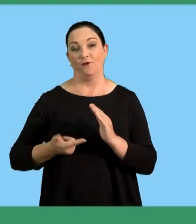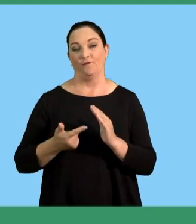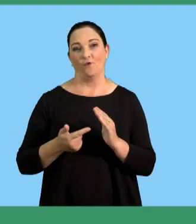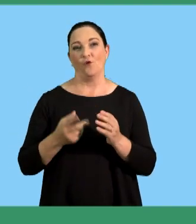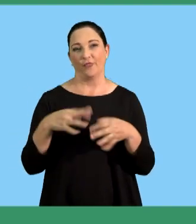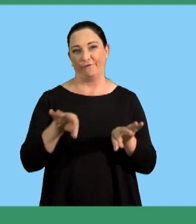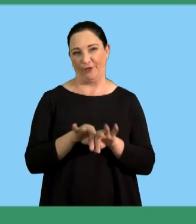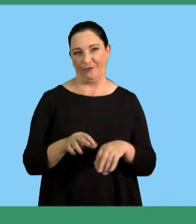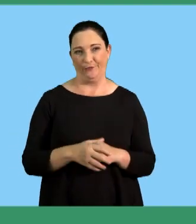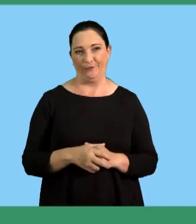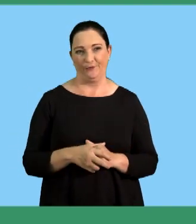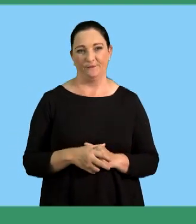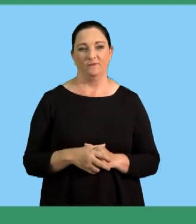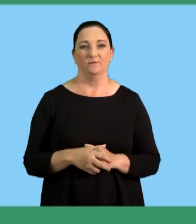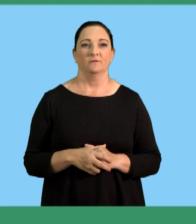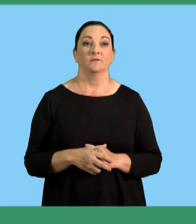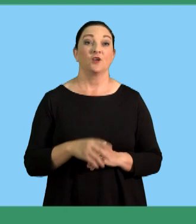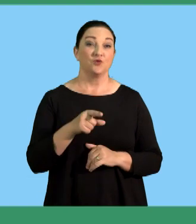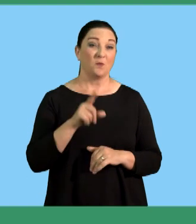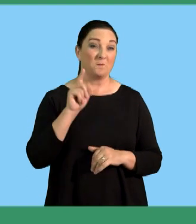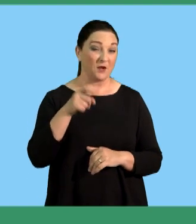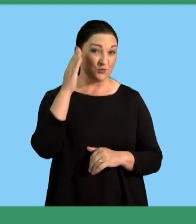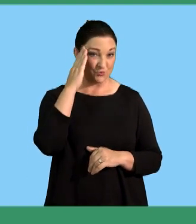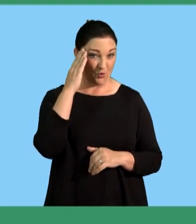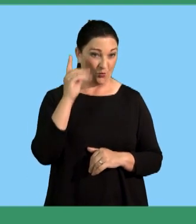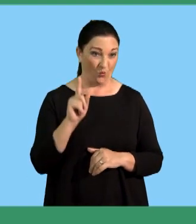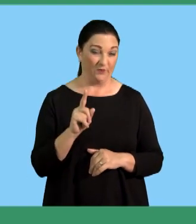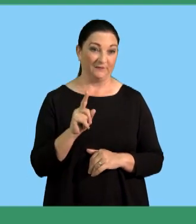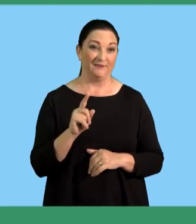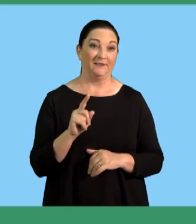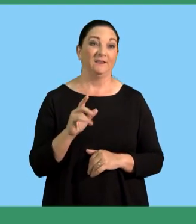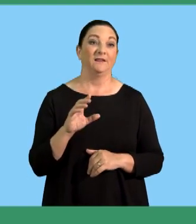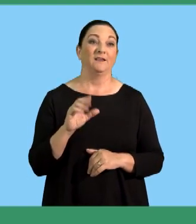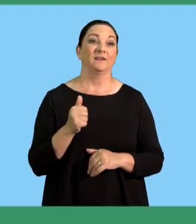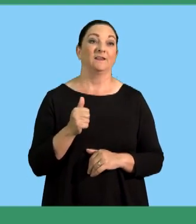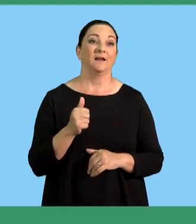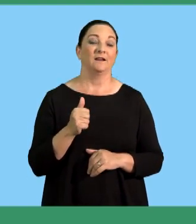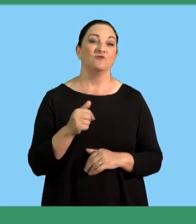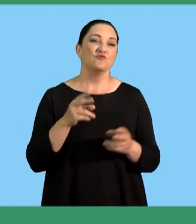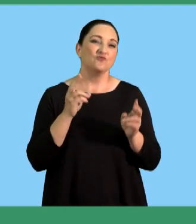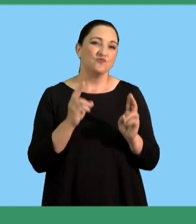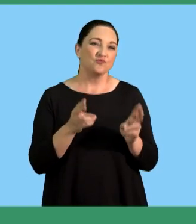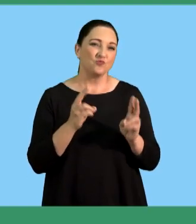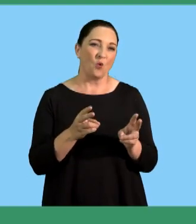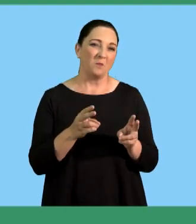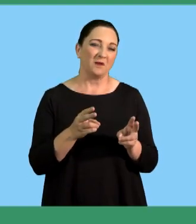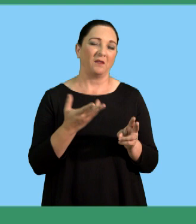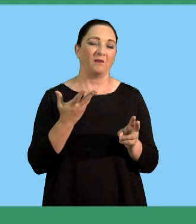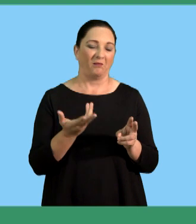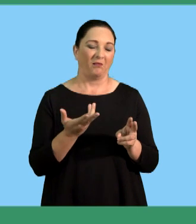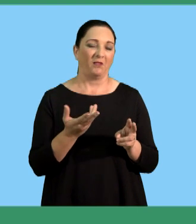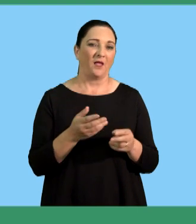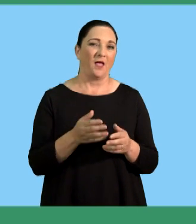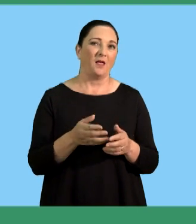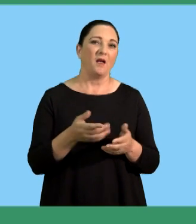the property or asset. Then another aspect we should know about this is that the insurer usually applies average